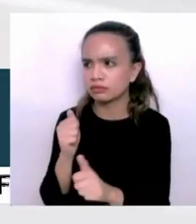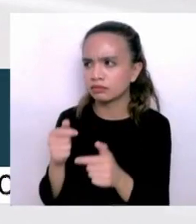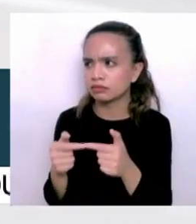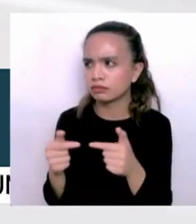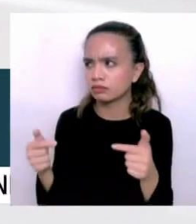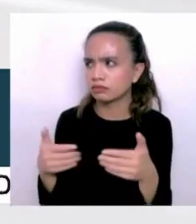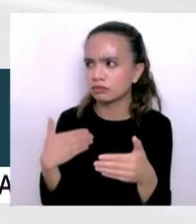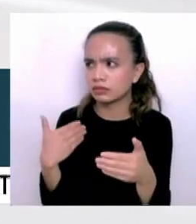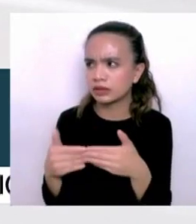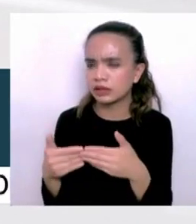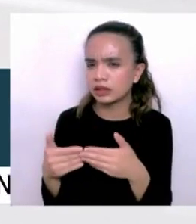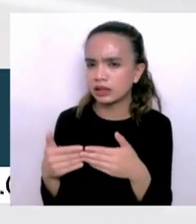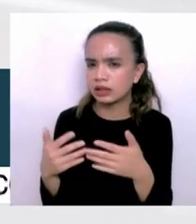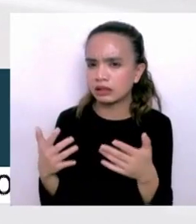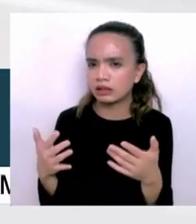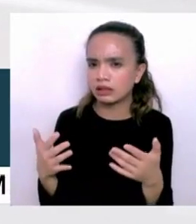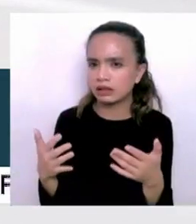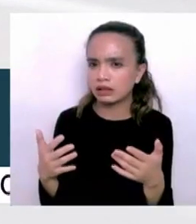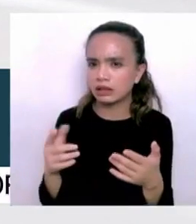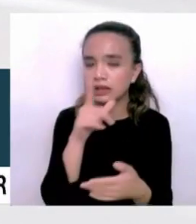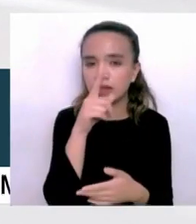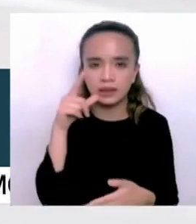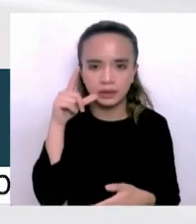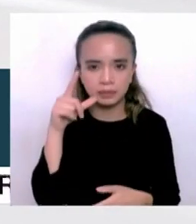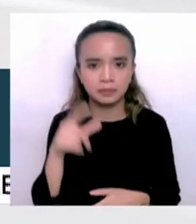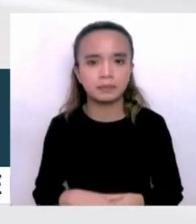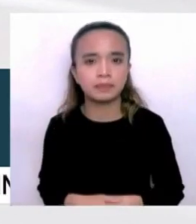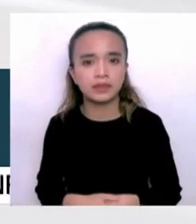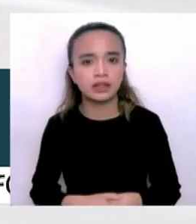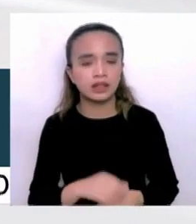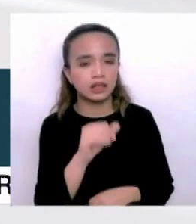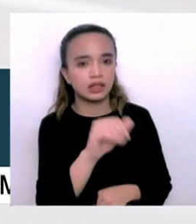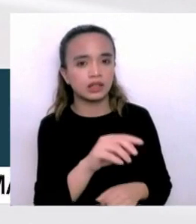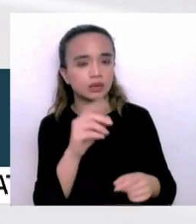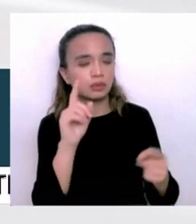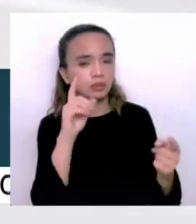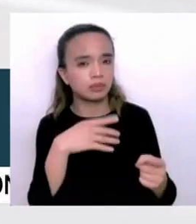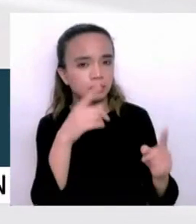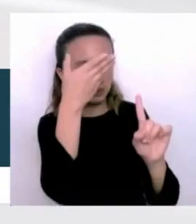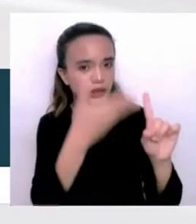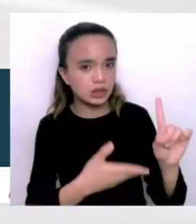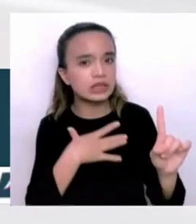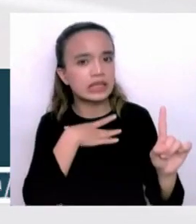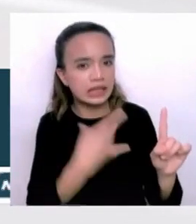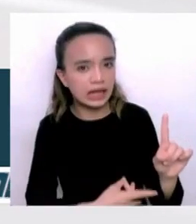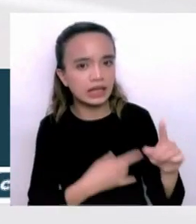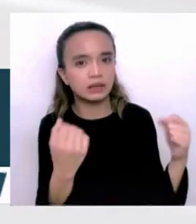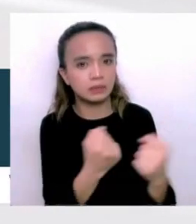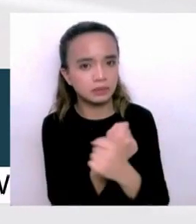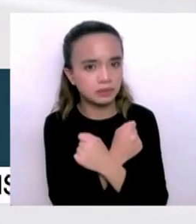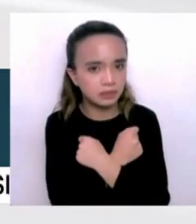is Lenny Robredo. Person you'd love to meet, dead or alive?